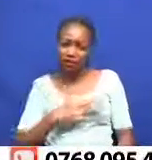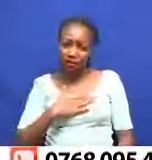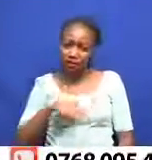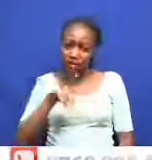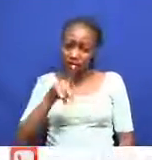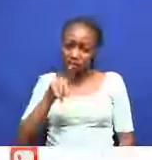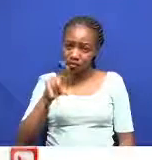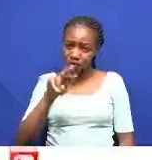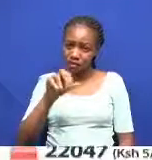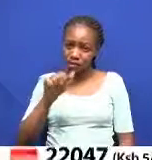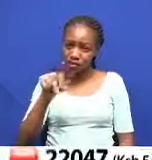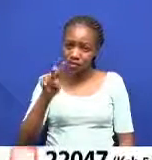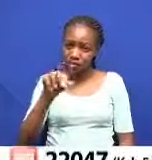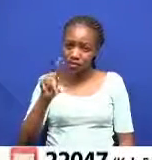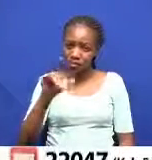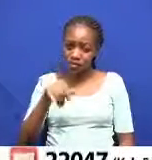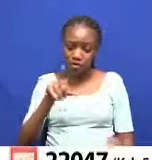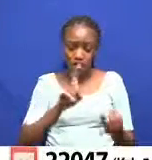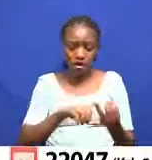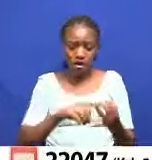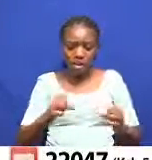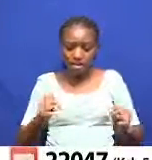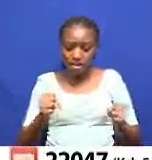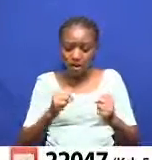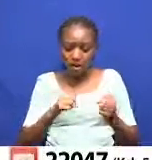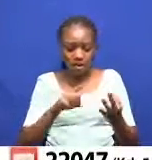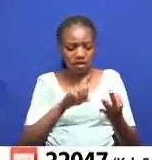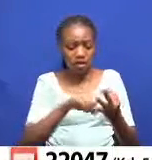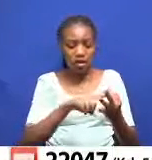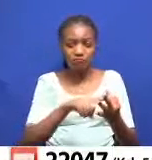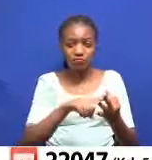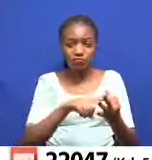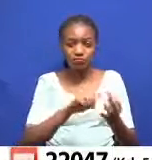pneumonia, malaria, and the